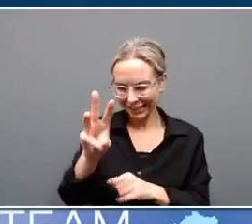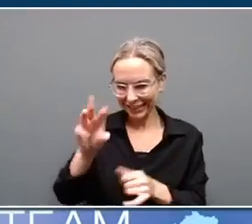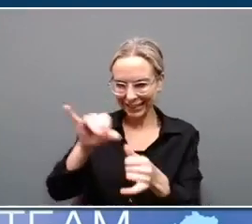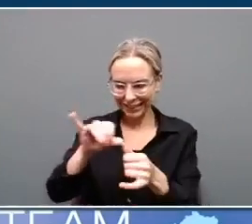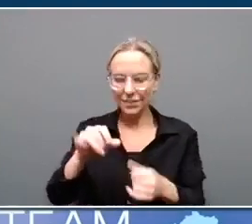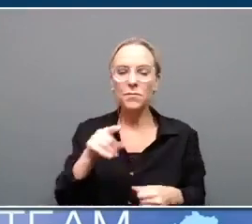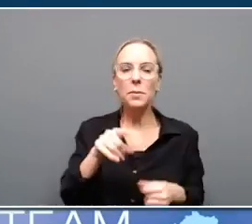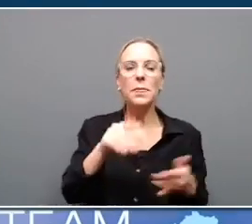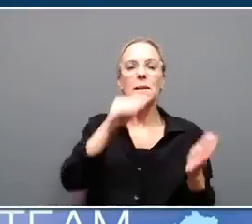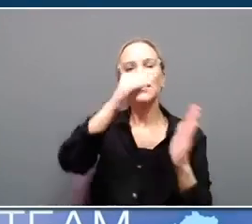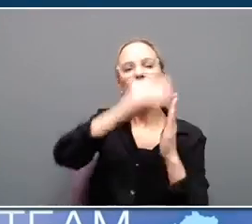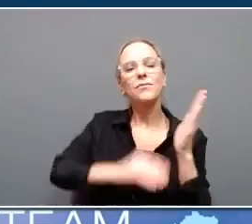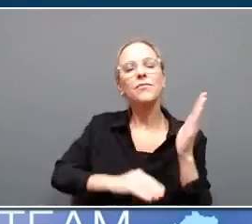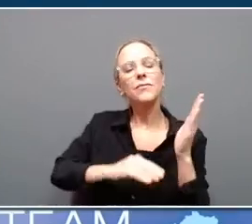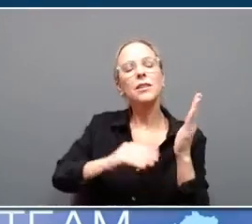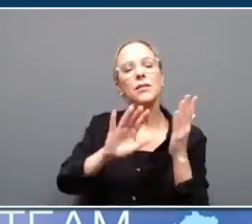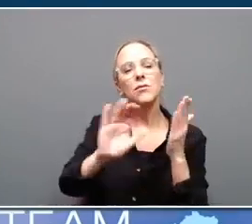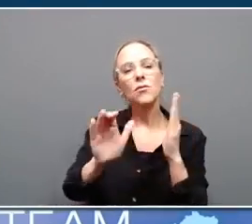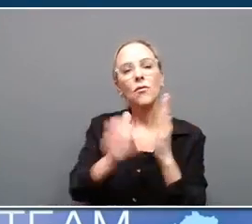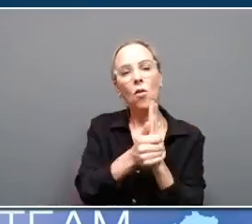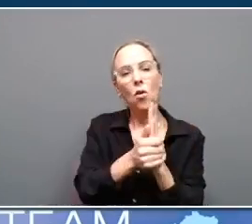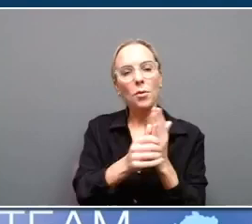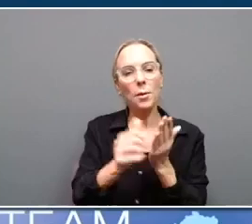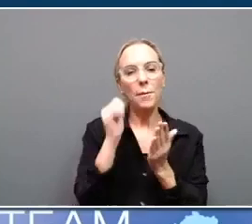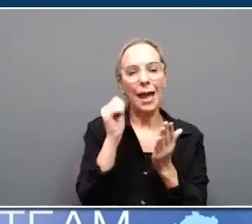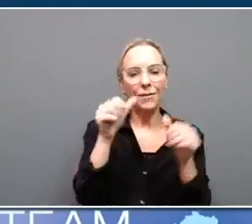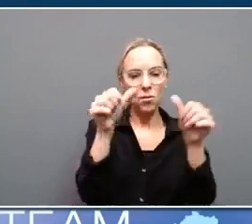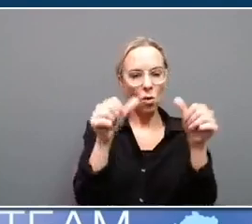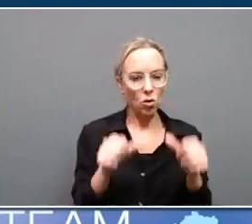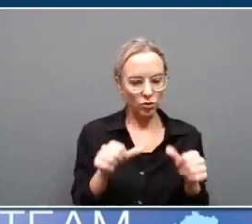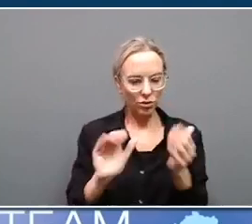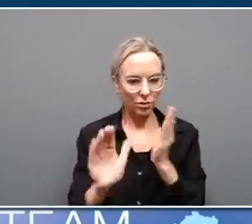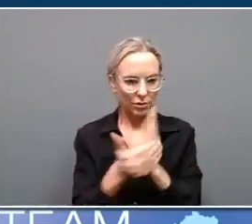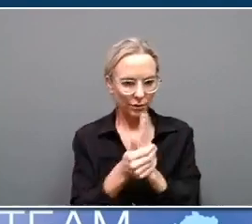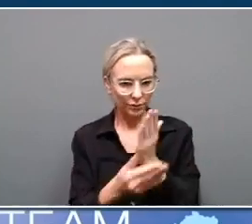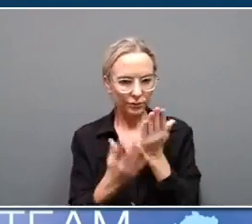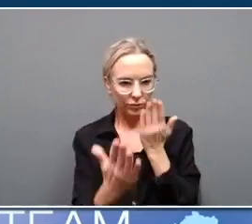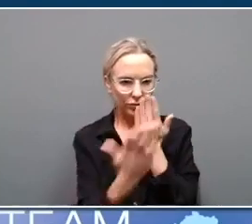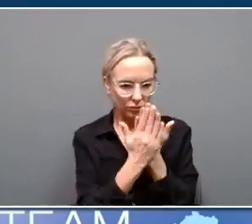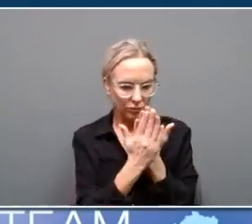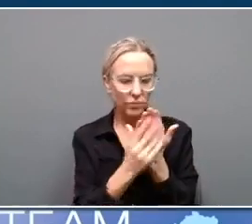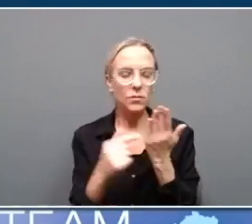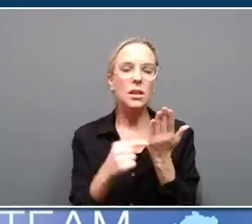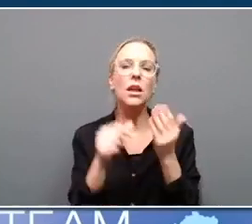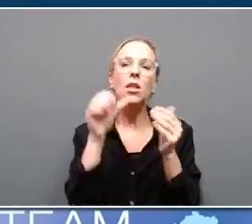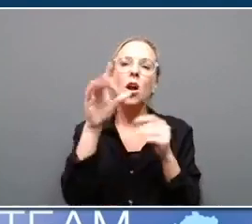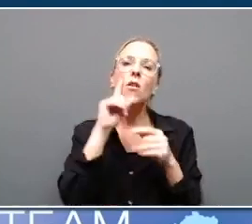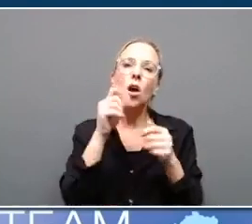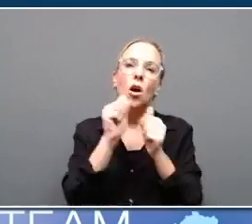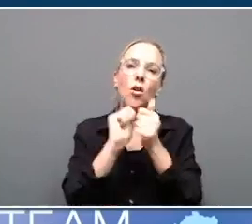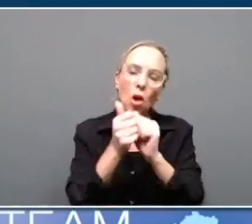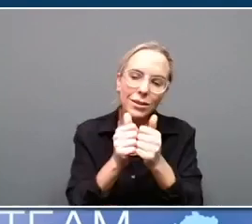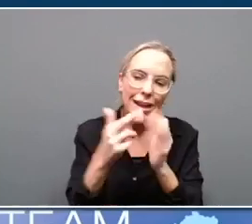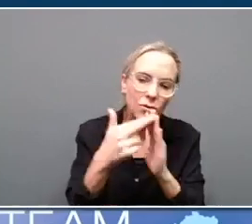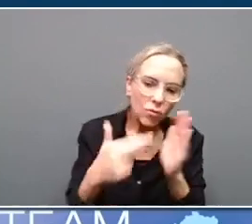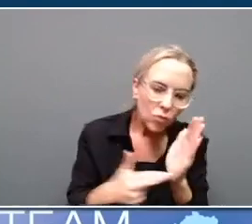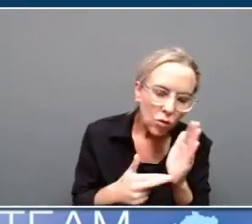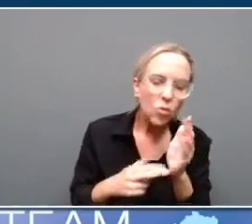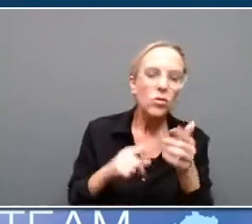form attached to the back of the poster. The entry form and a complete list of contest rules can be found at the website on the